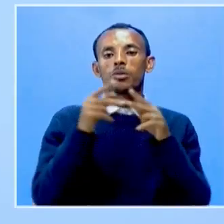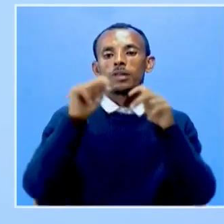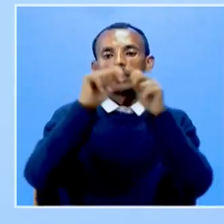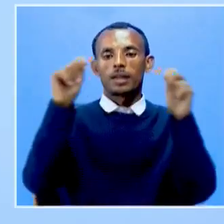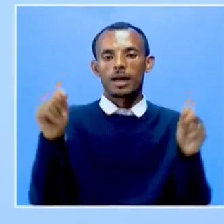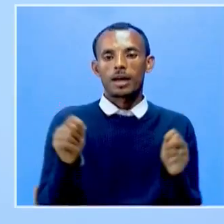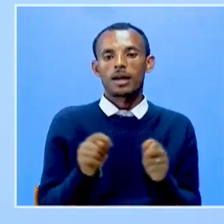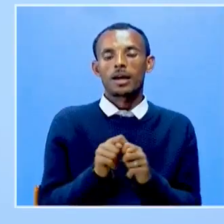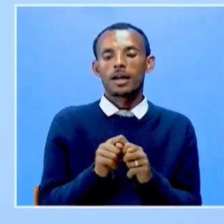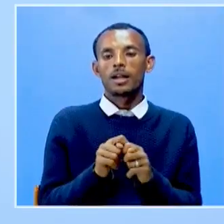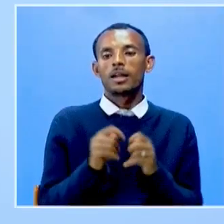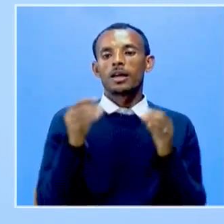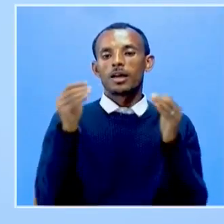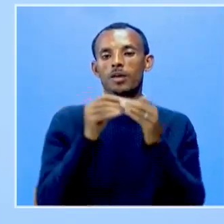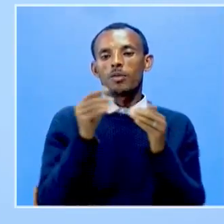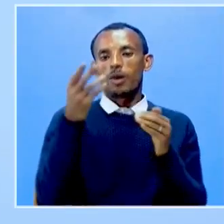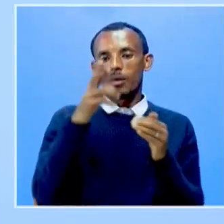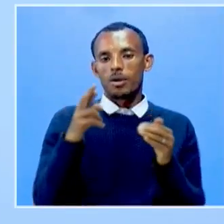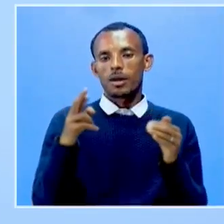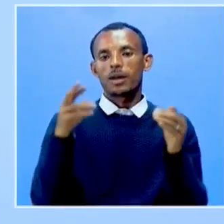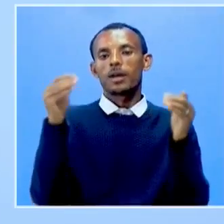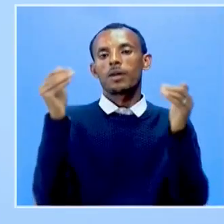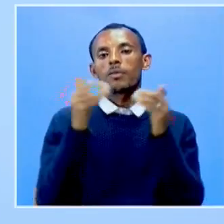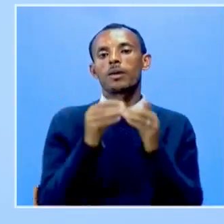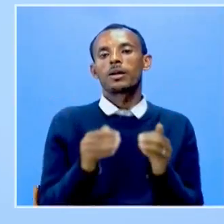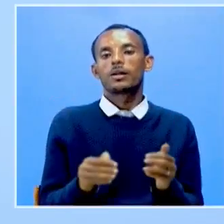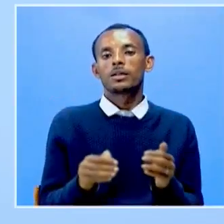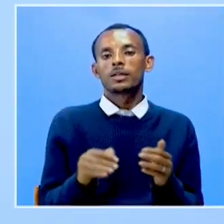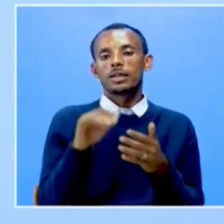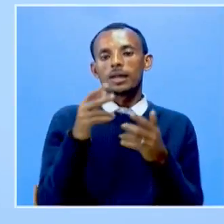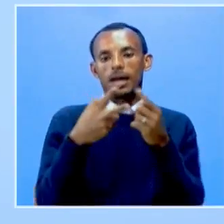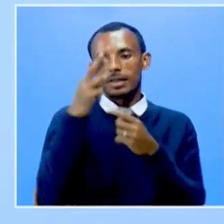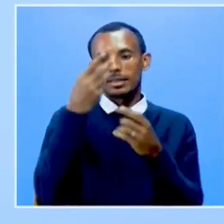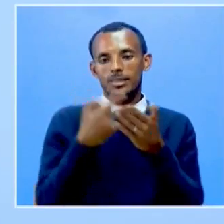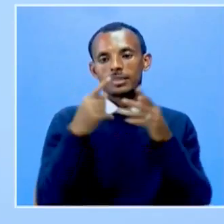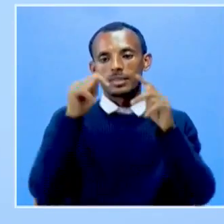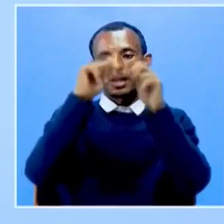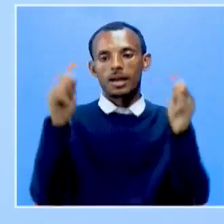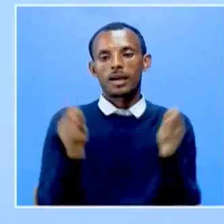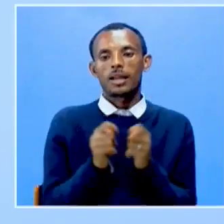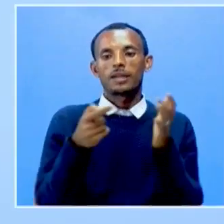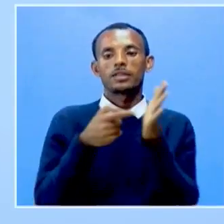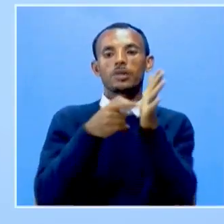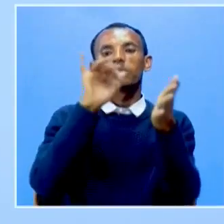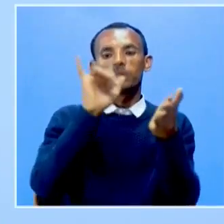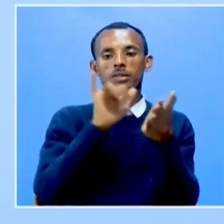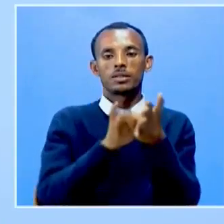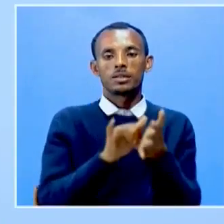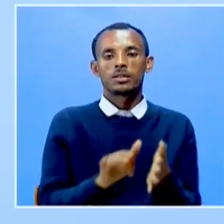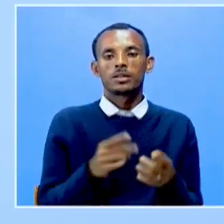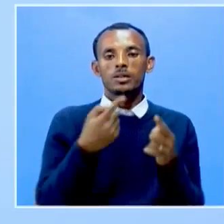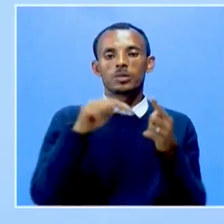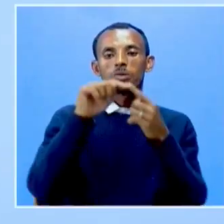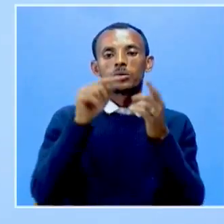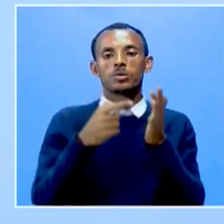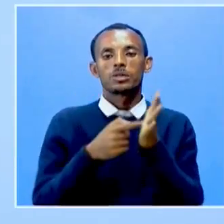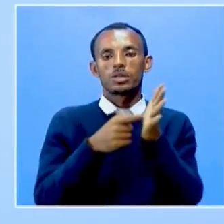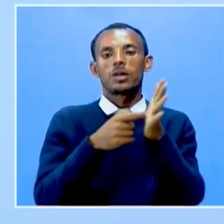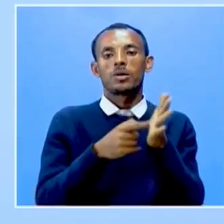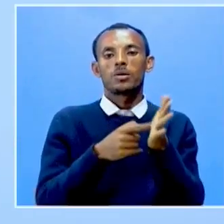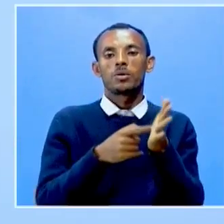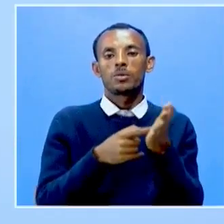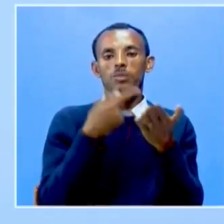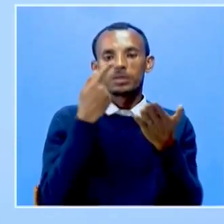with this one. If you cut out this triangle and put it on this, it fits. So show this. To show this, look at the